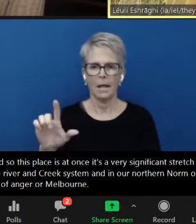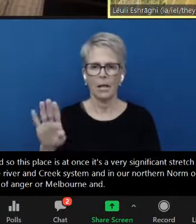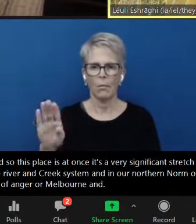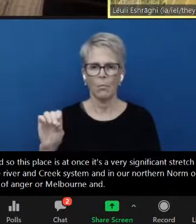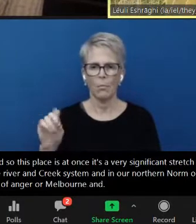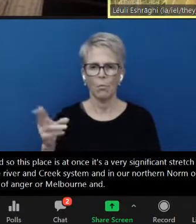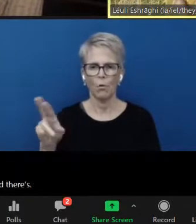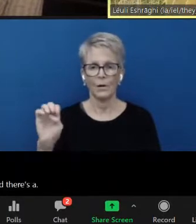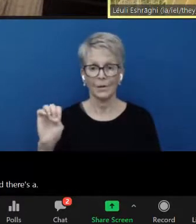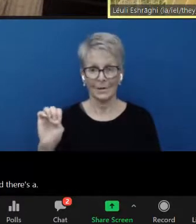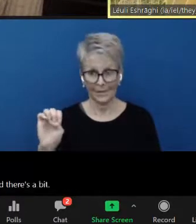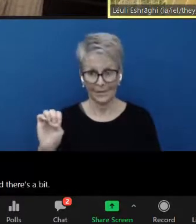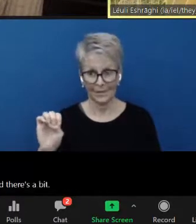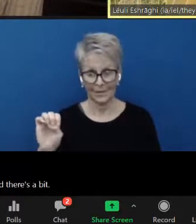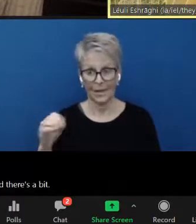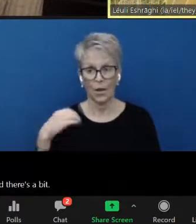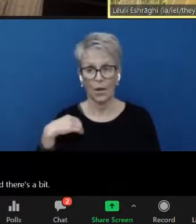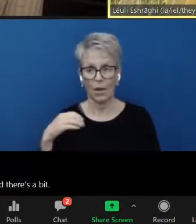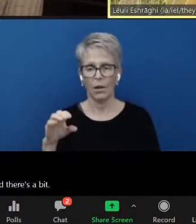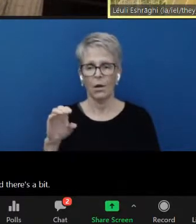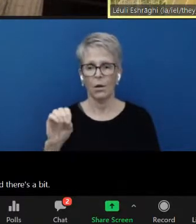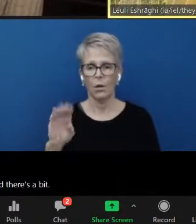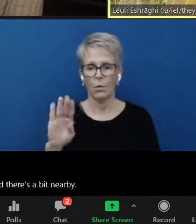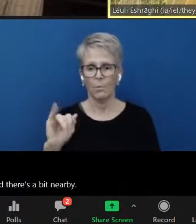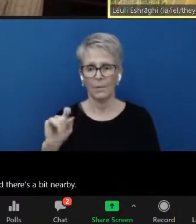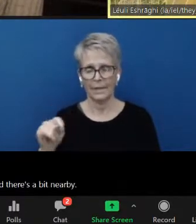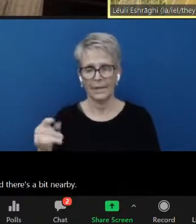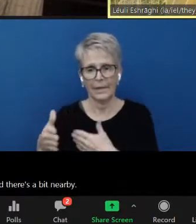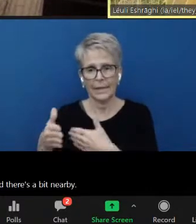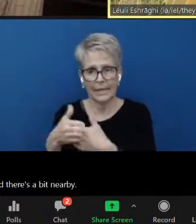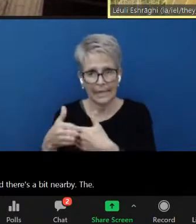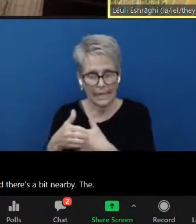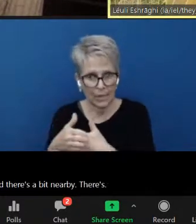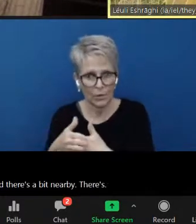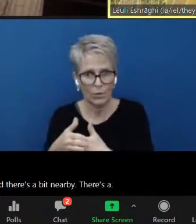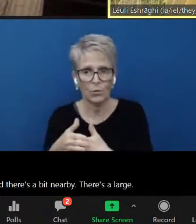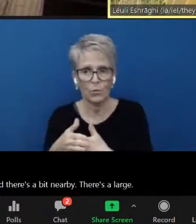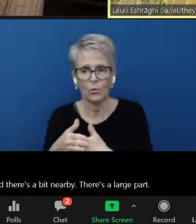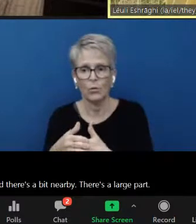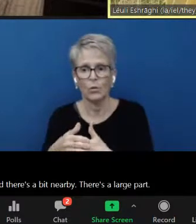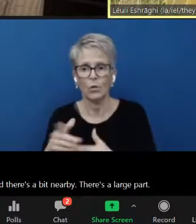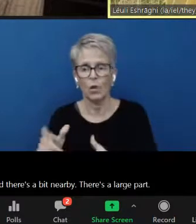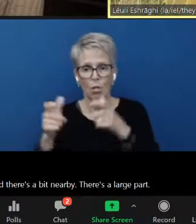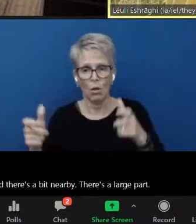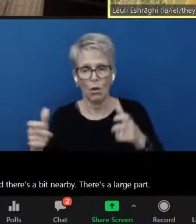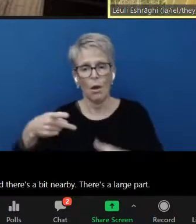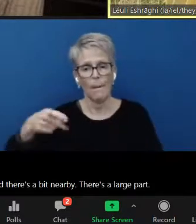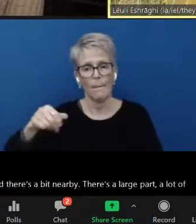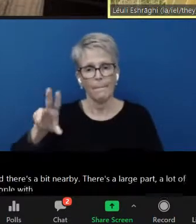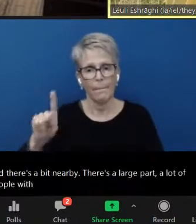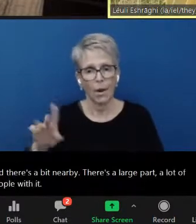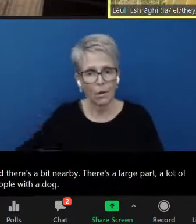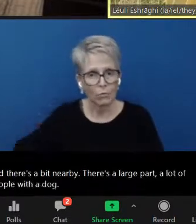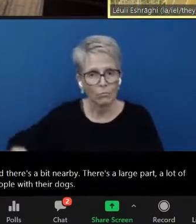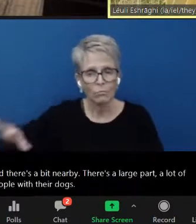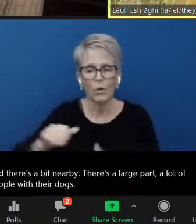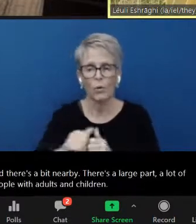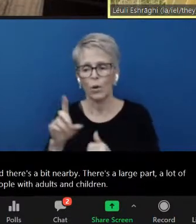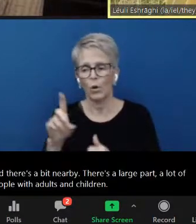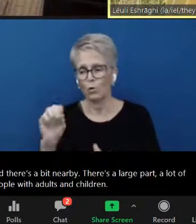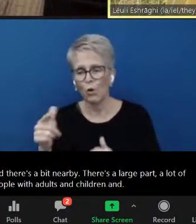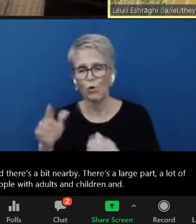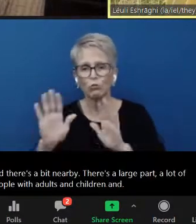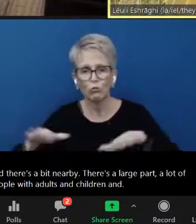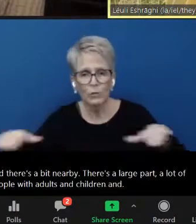And there's a beat nearby. There's a large park, a lot of people with their dogs and children